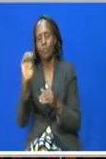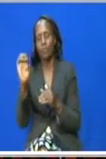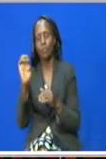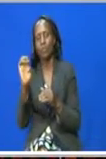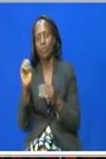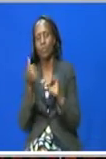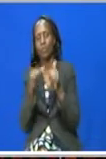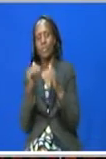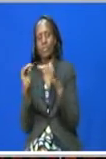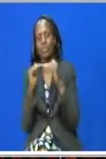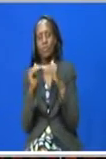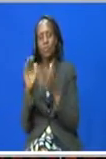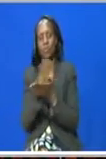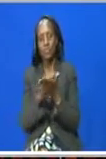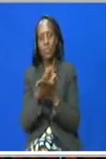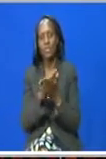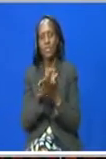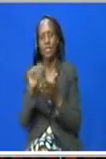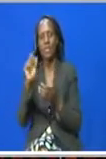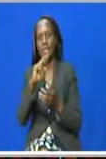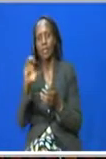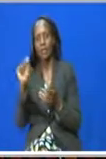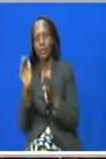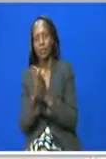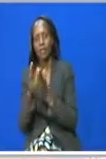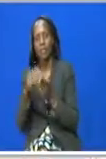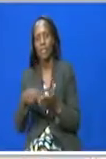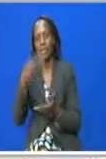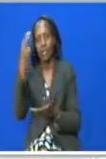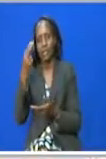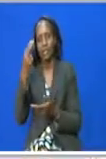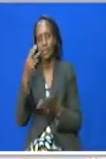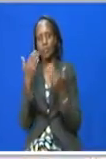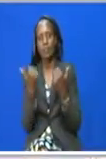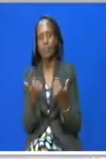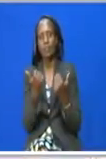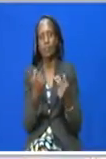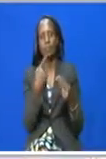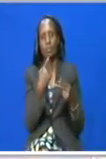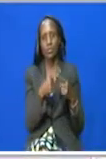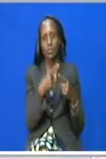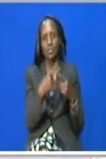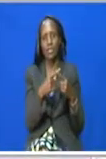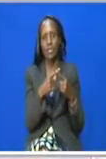base area multiplied by the height. So we are going to multiply the length